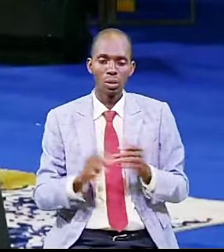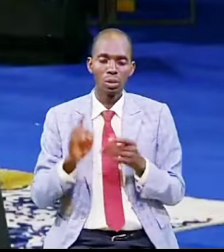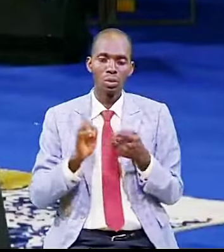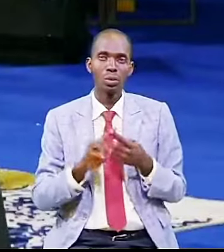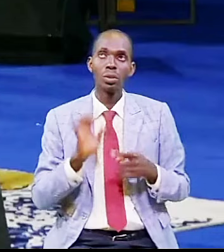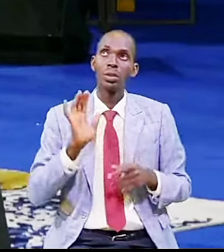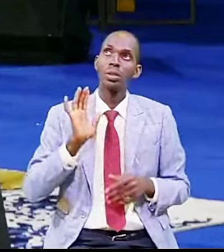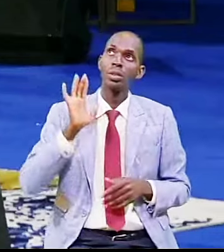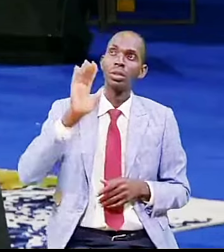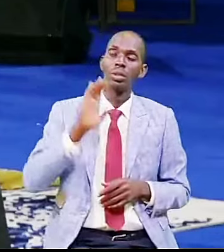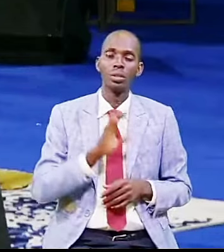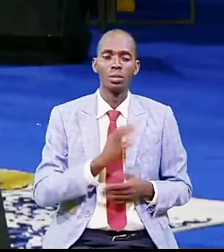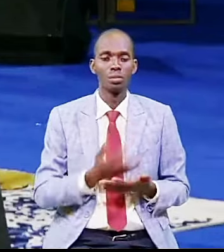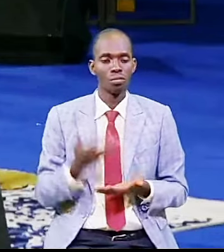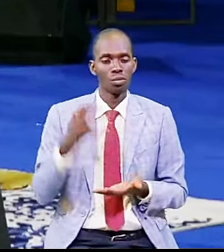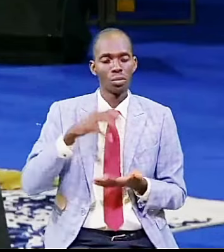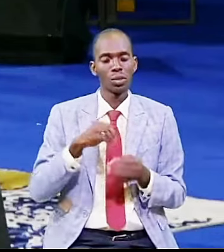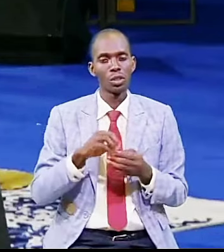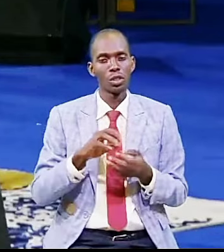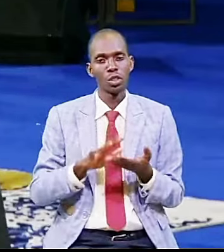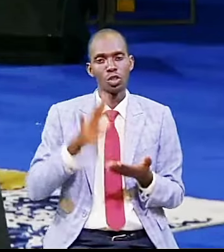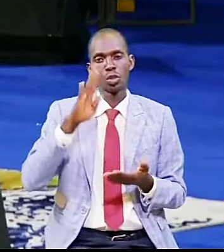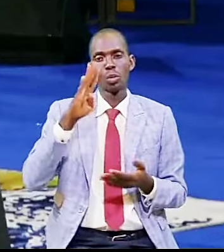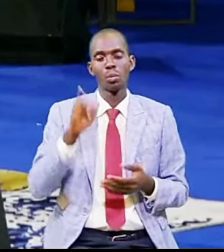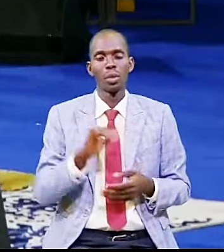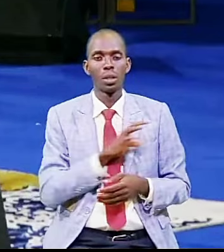Christ Jesus.